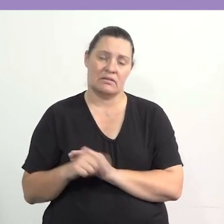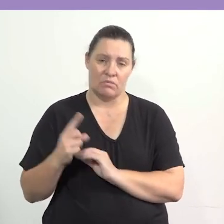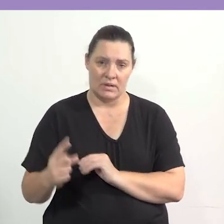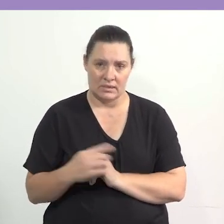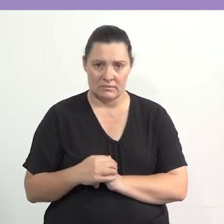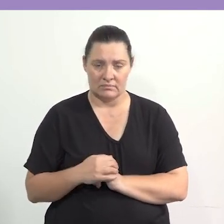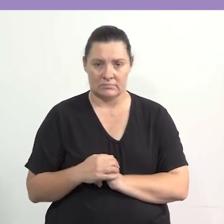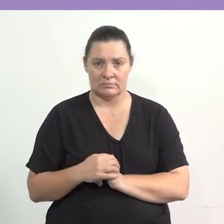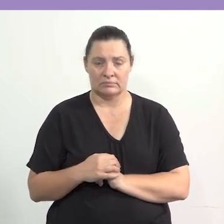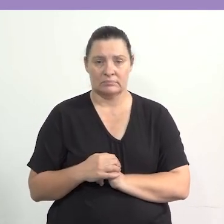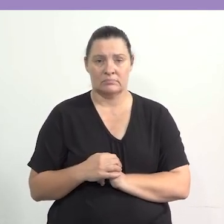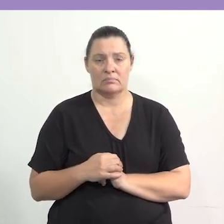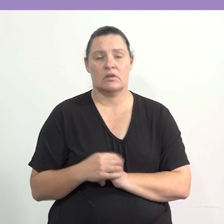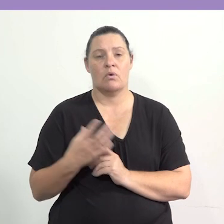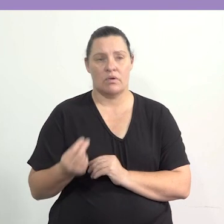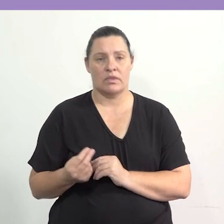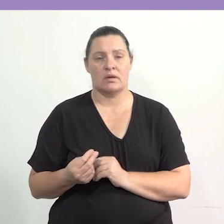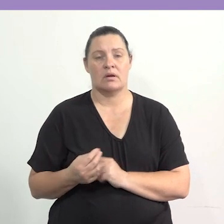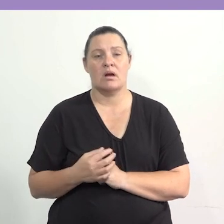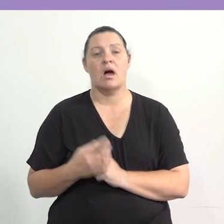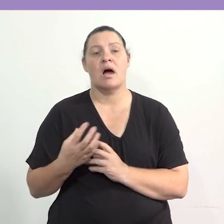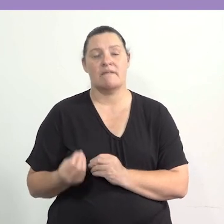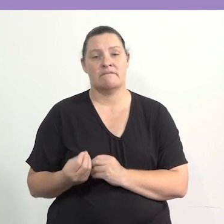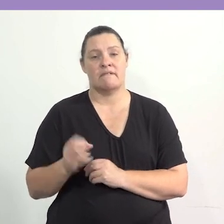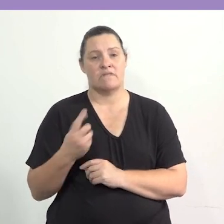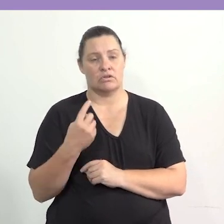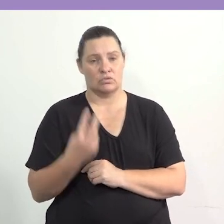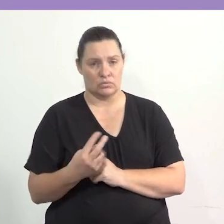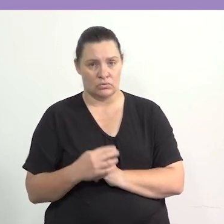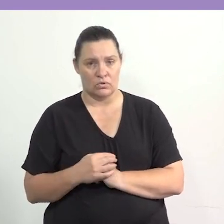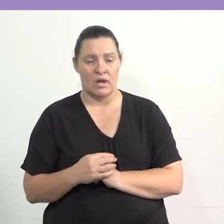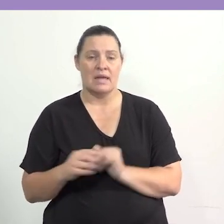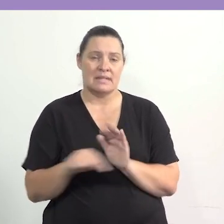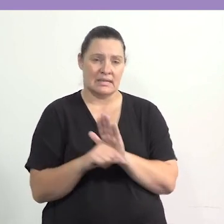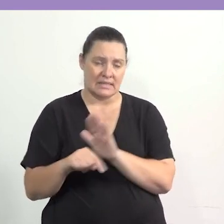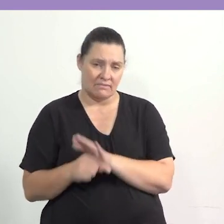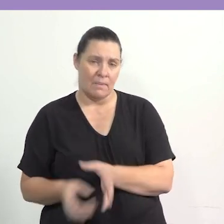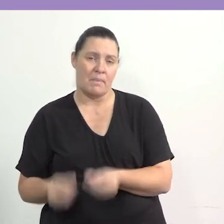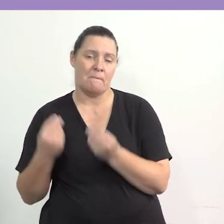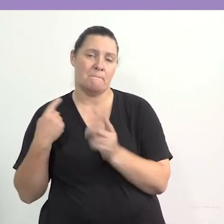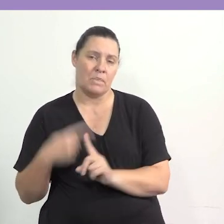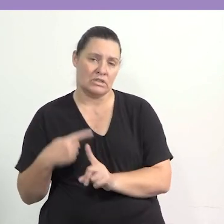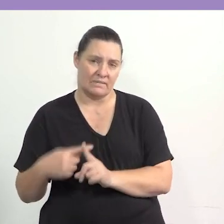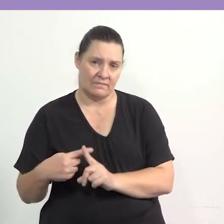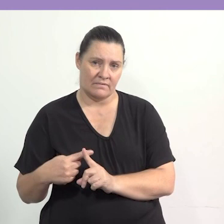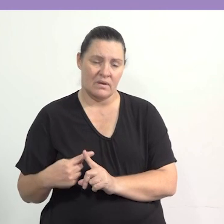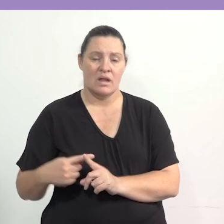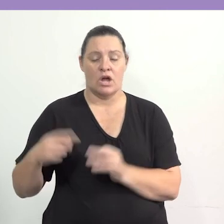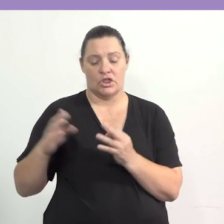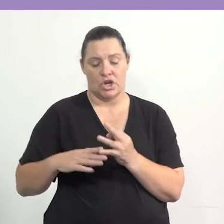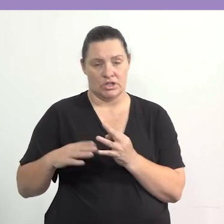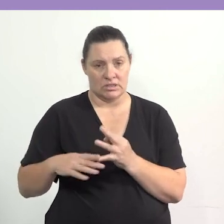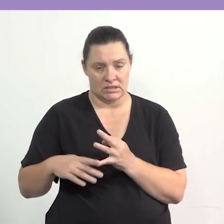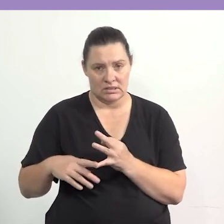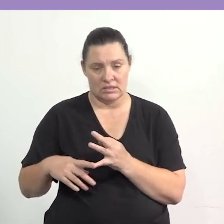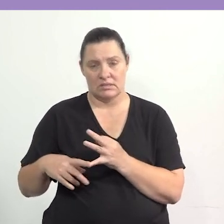negative 1. Remember, we are going to start with the first two, which is a negative and a negative, giving us a positive 1. And when